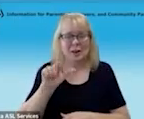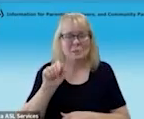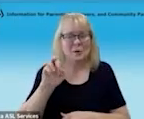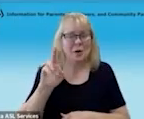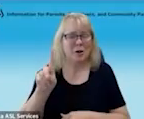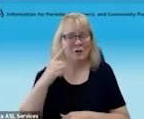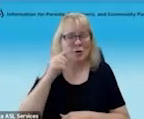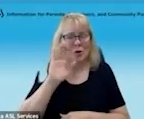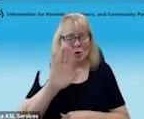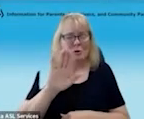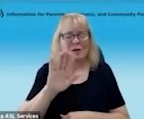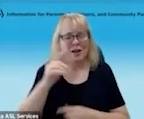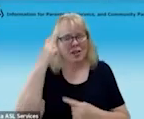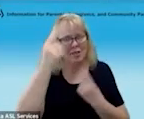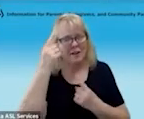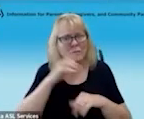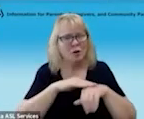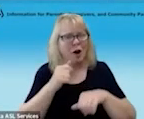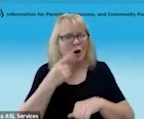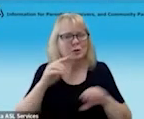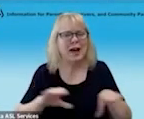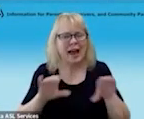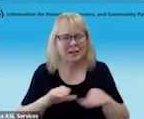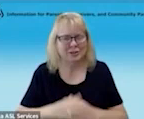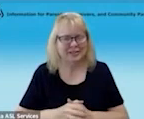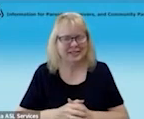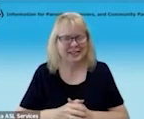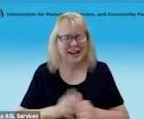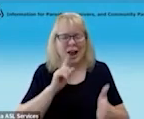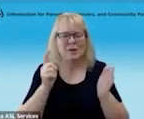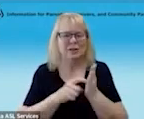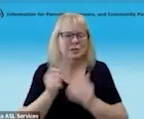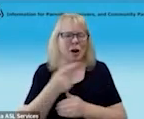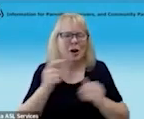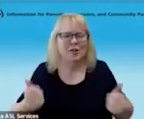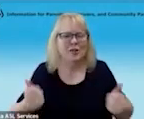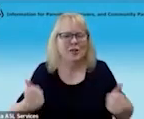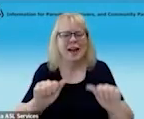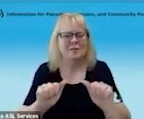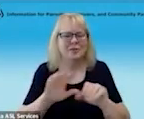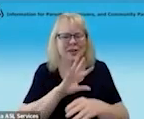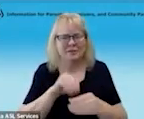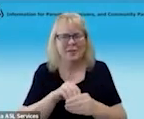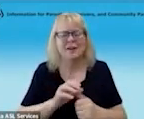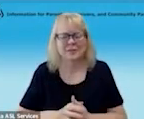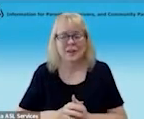moment. And now we're moving to our final poll for today. Please